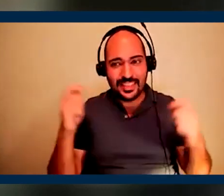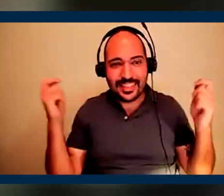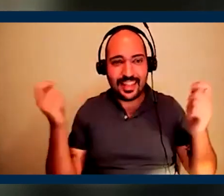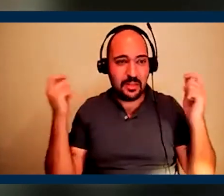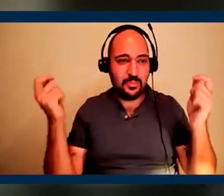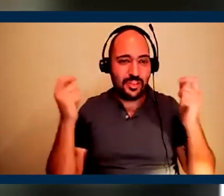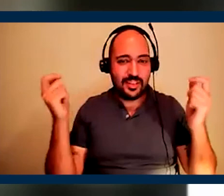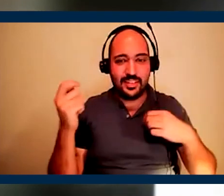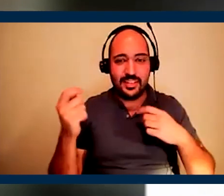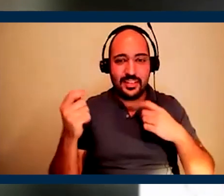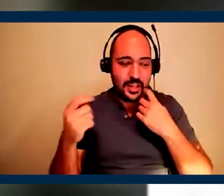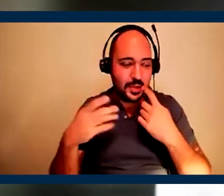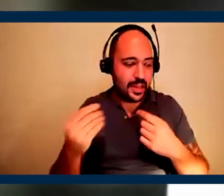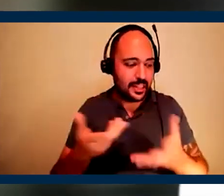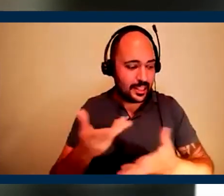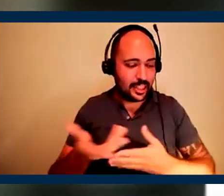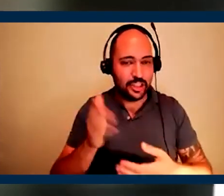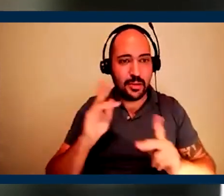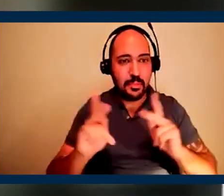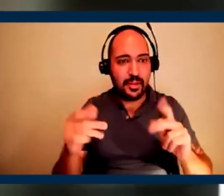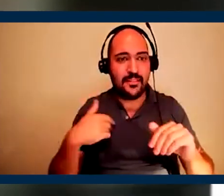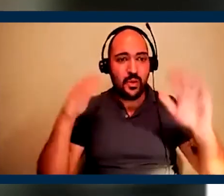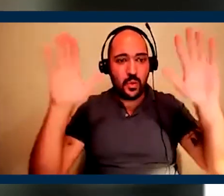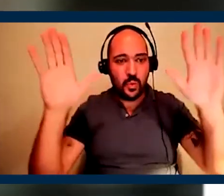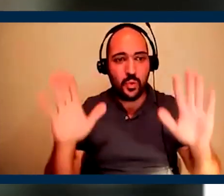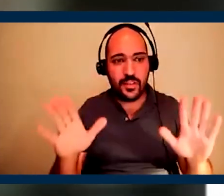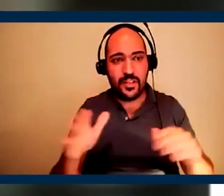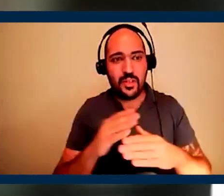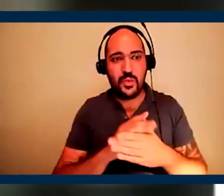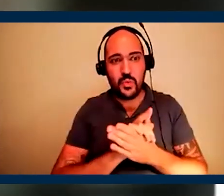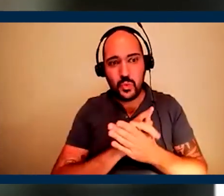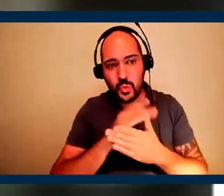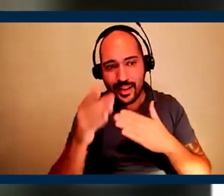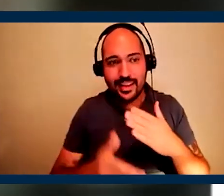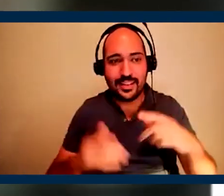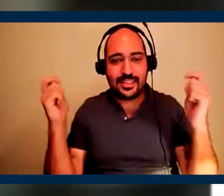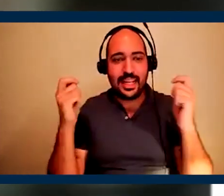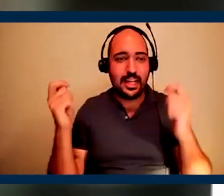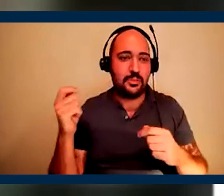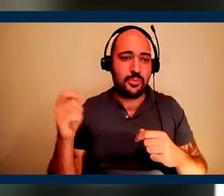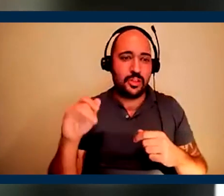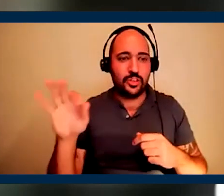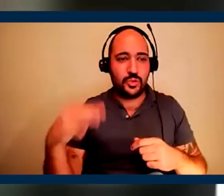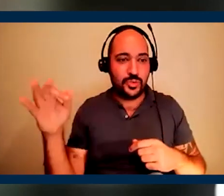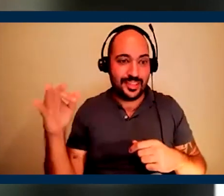celebrate and engage our people and have a wonderful weekend celebrating Juneteenth.